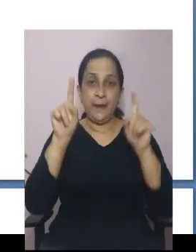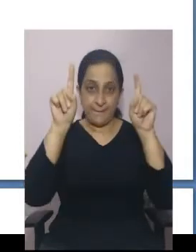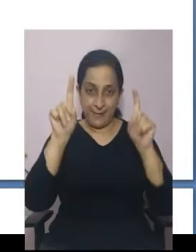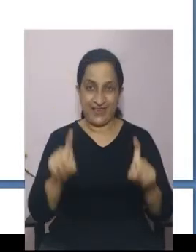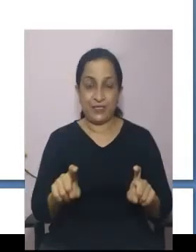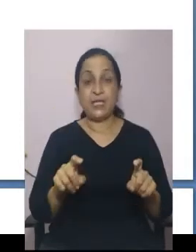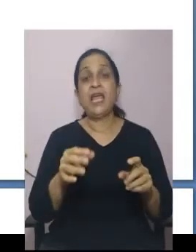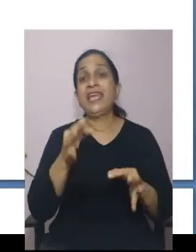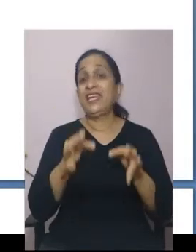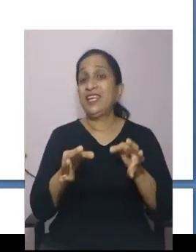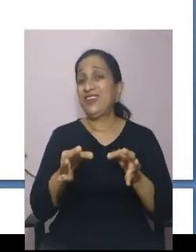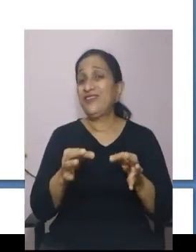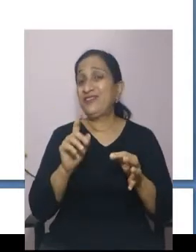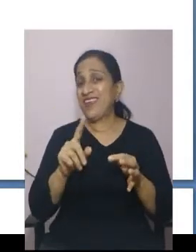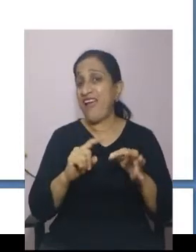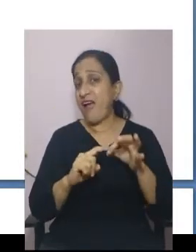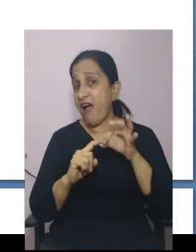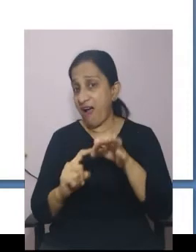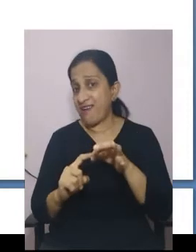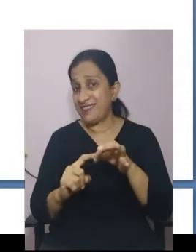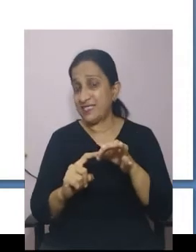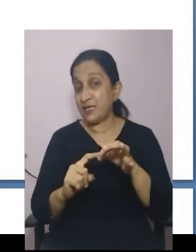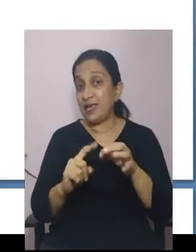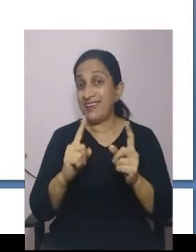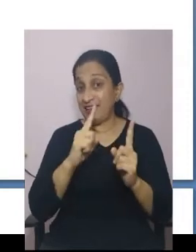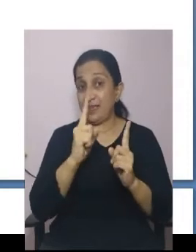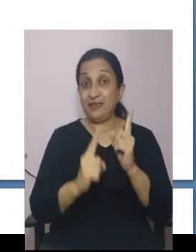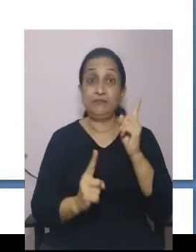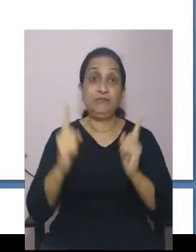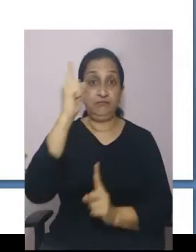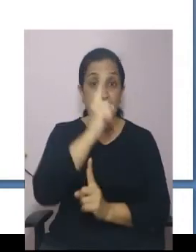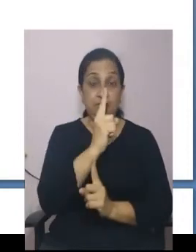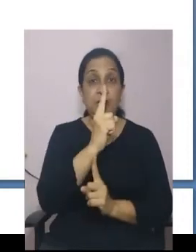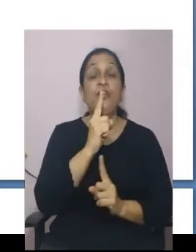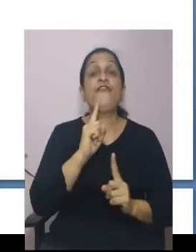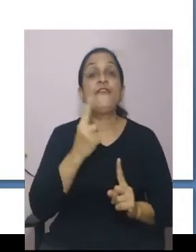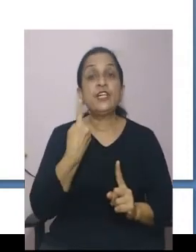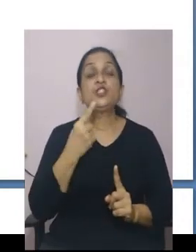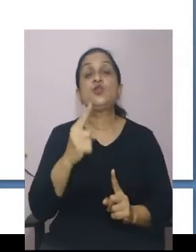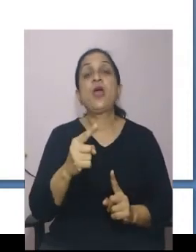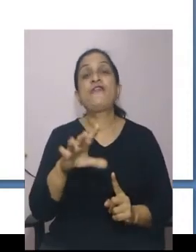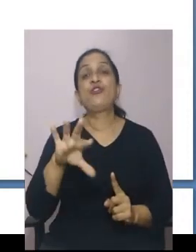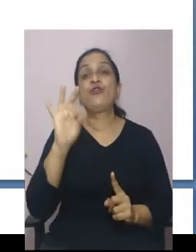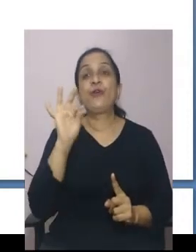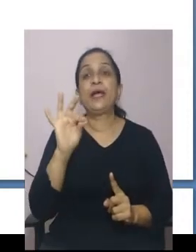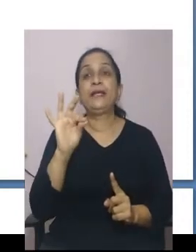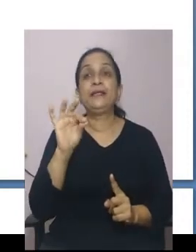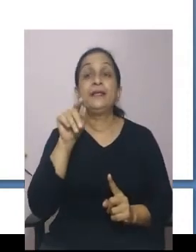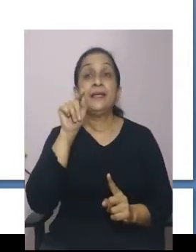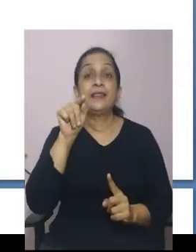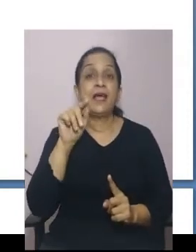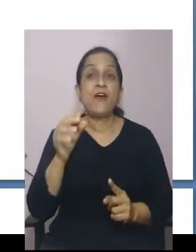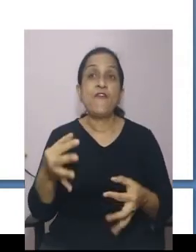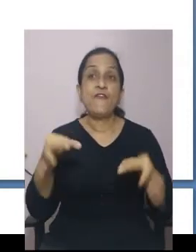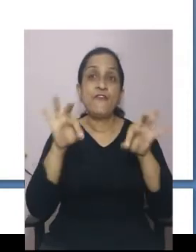this matrix. So whenever the inverse is coming, make sure first you find the value of